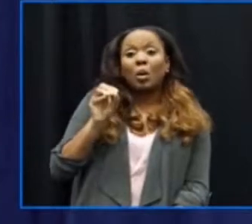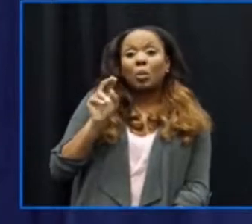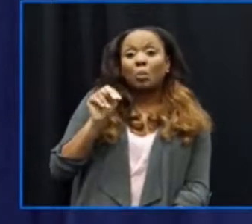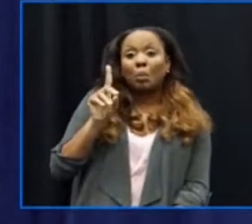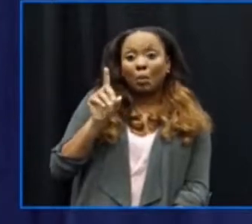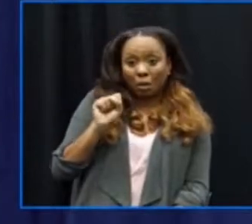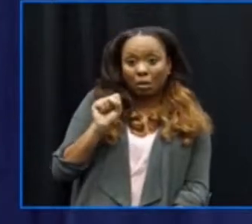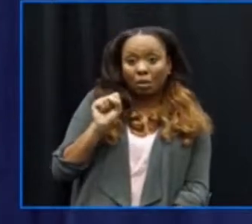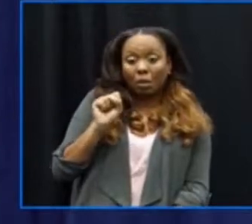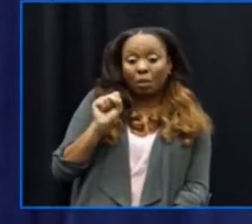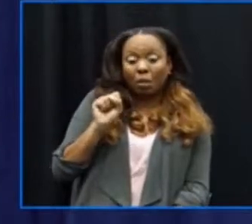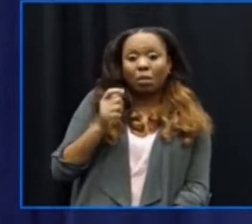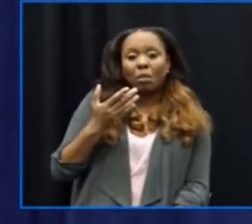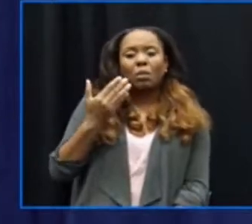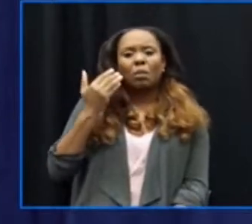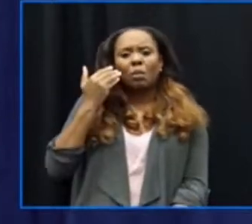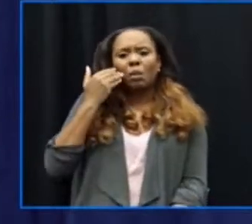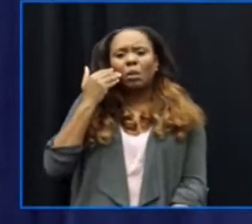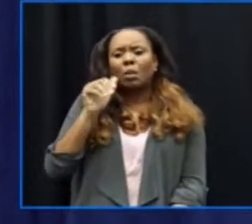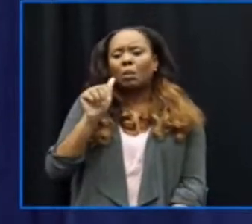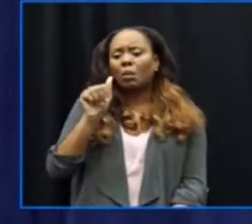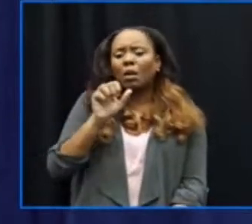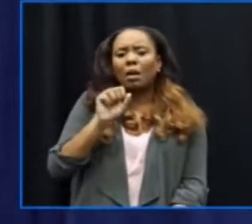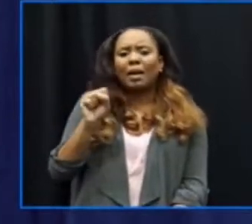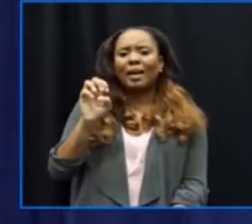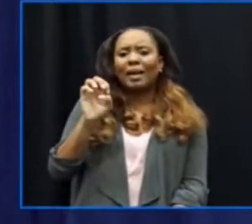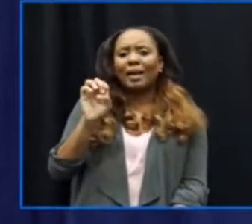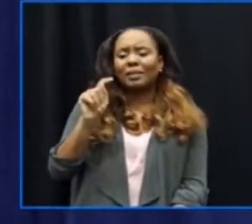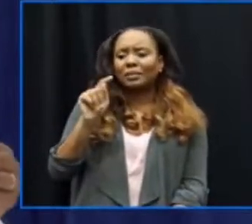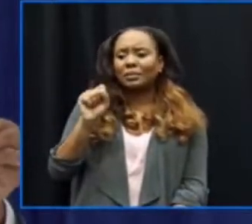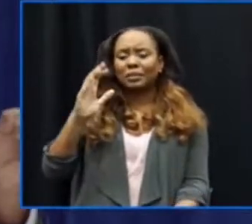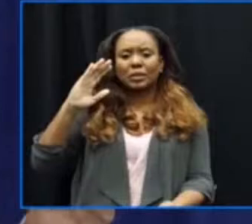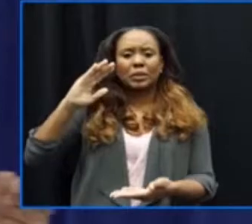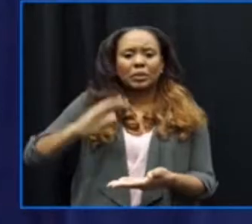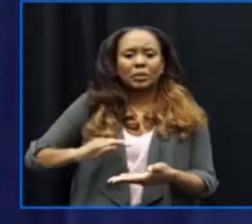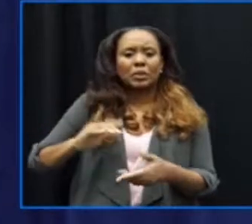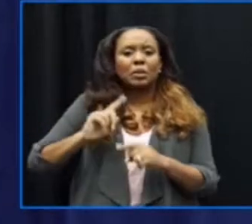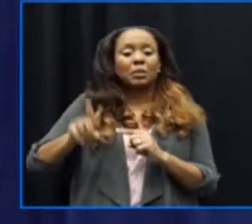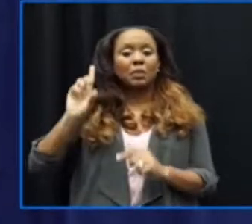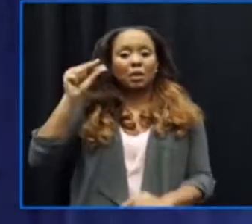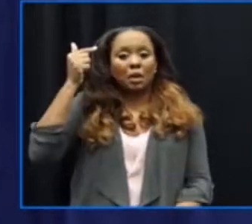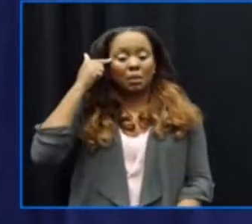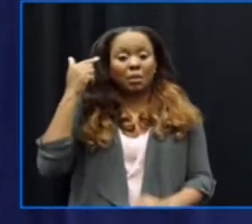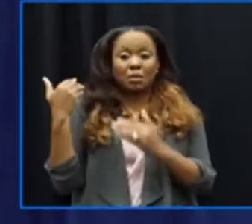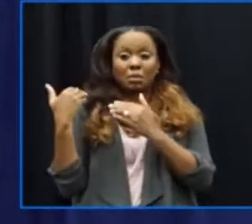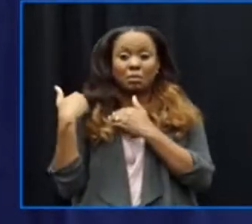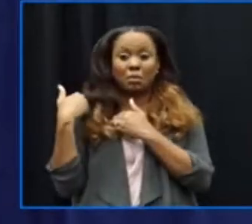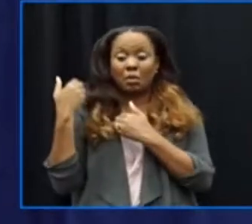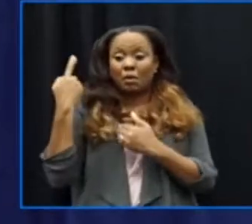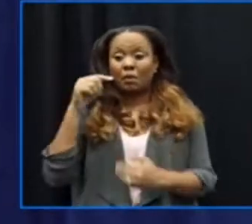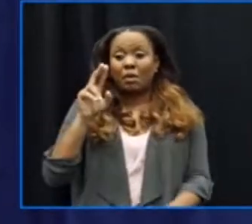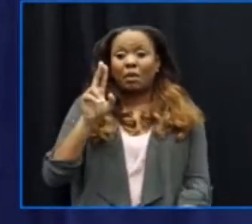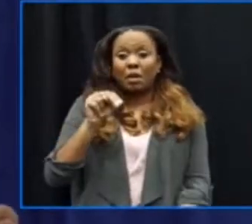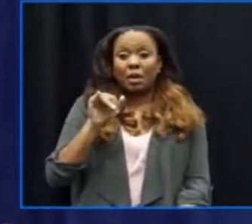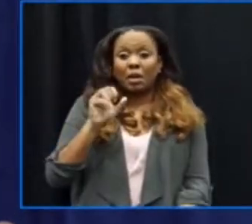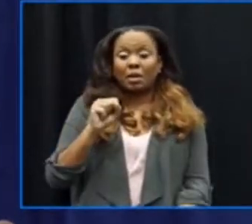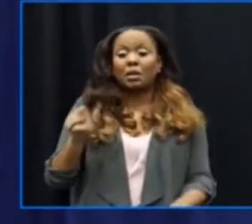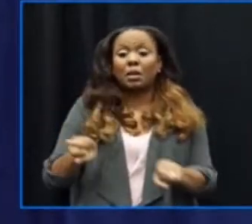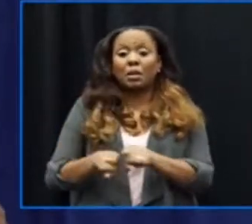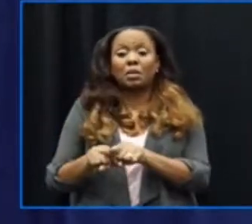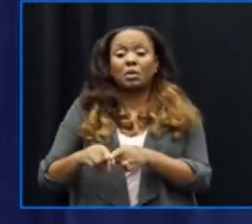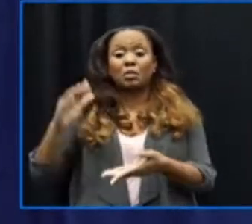NIS books, the assets were reduced by $1 billion, but government's obligation to NIS also was reduced by $1